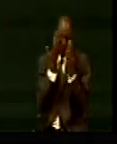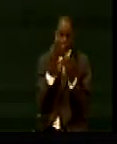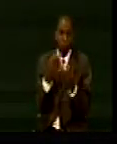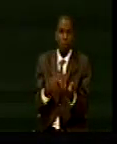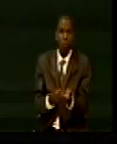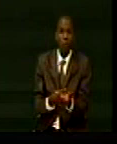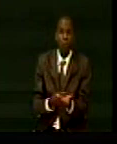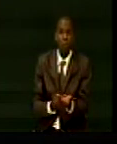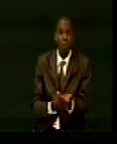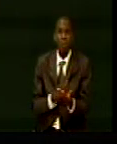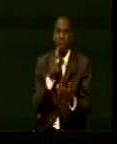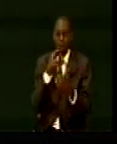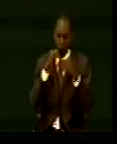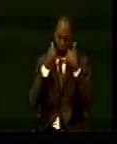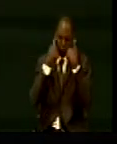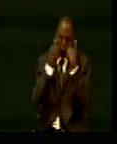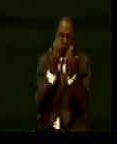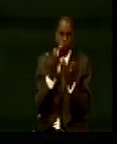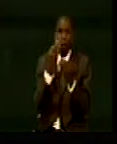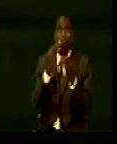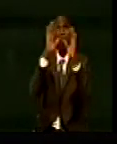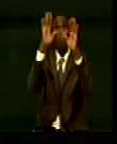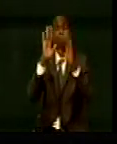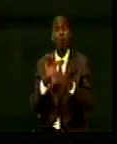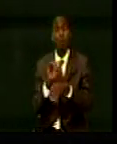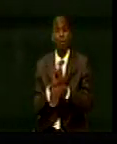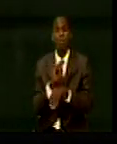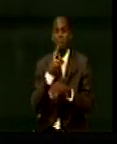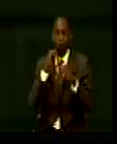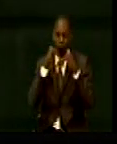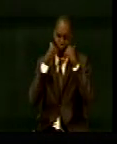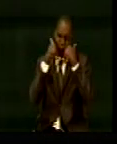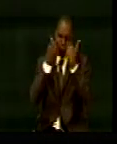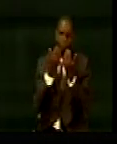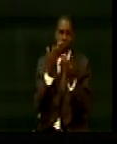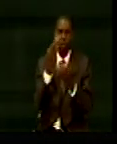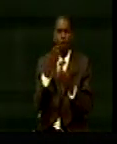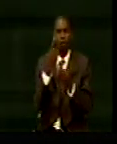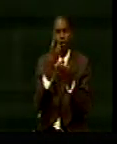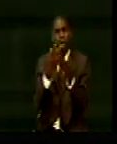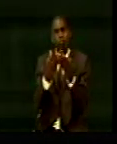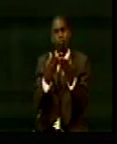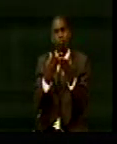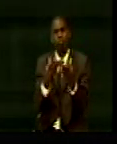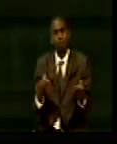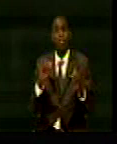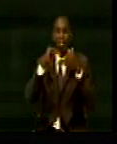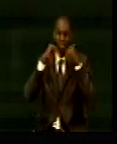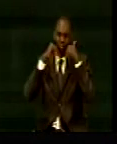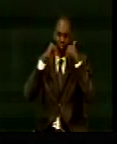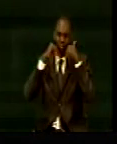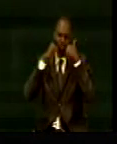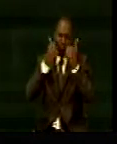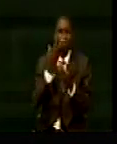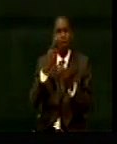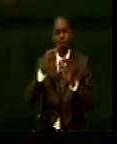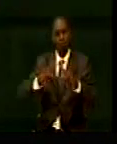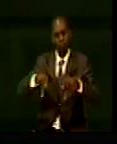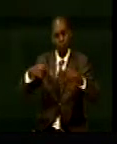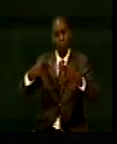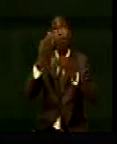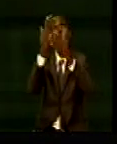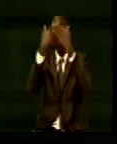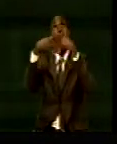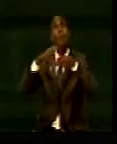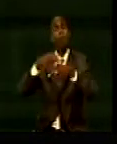It's ashamed of the miracle. It's ashamed of the solution. It's ashamed of the provision of heaven